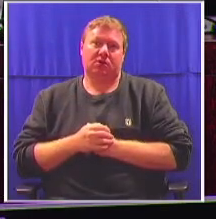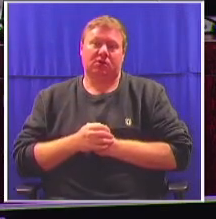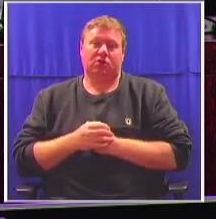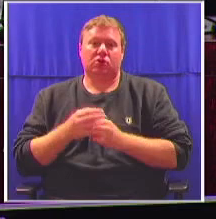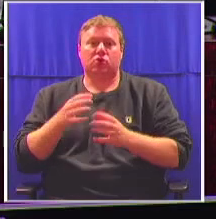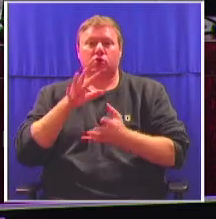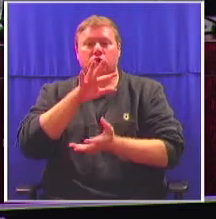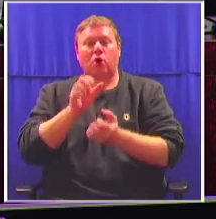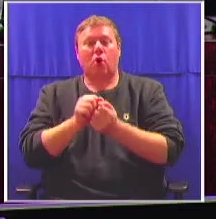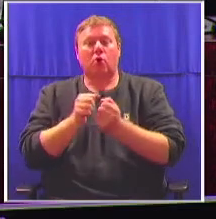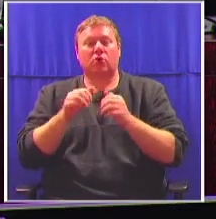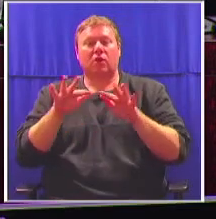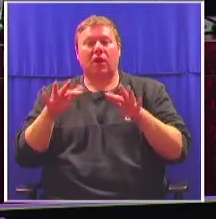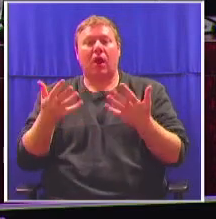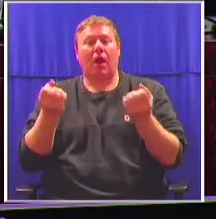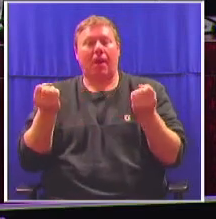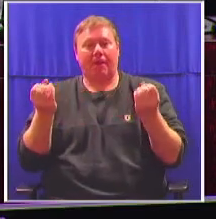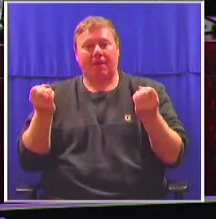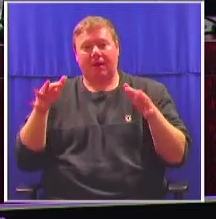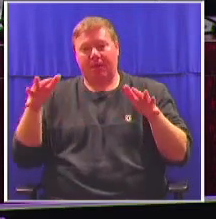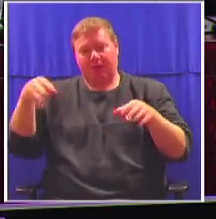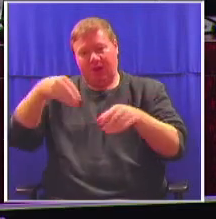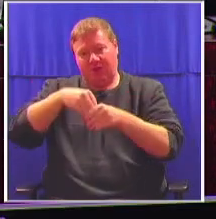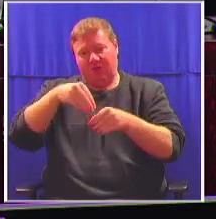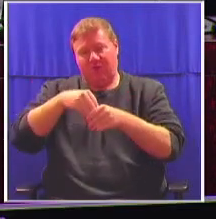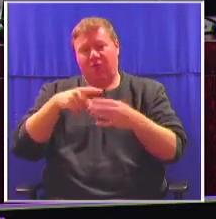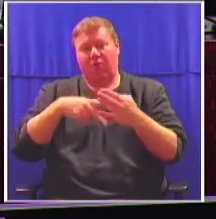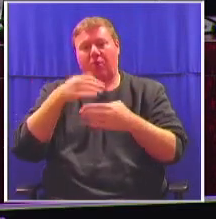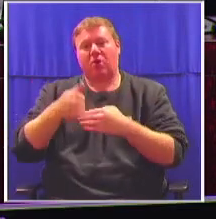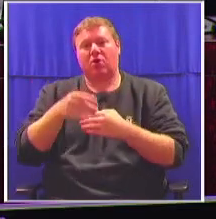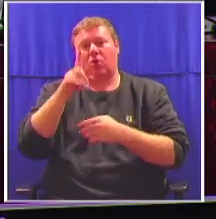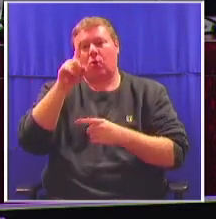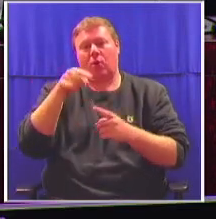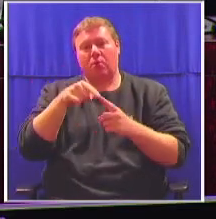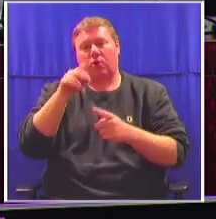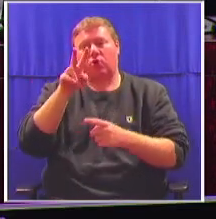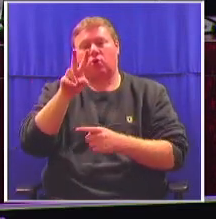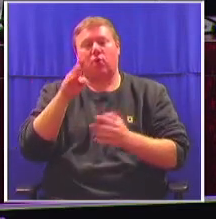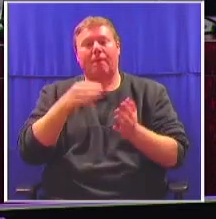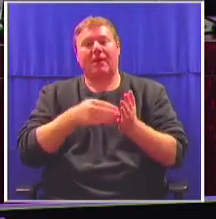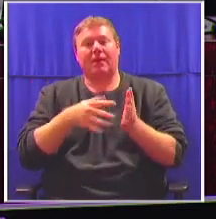participants in this whole project to 1.2 million people.